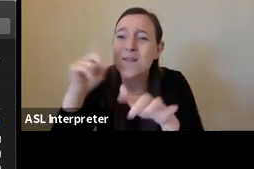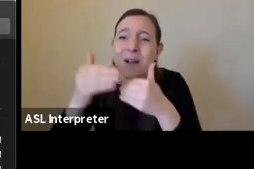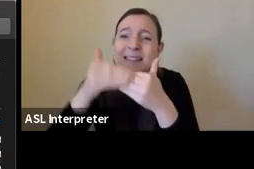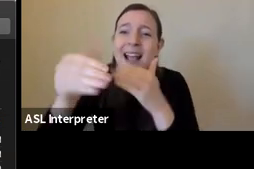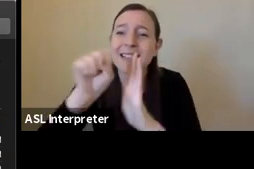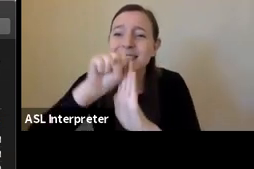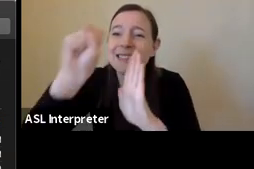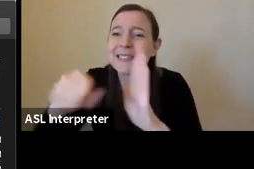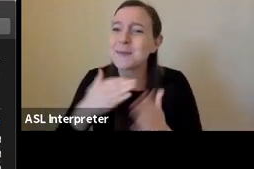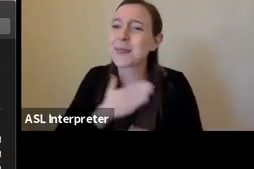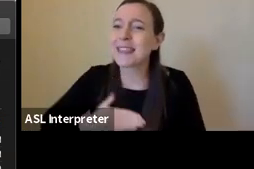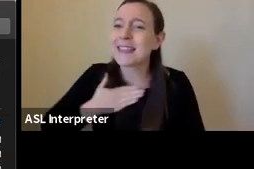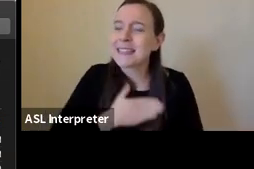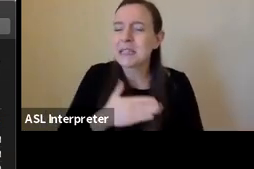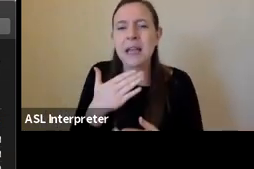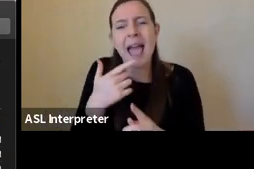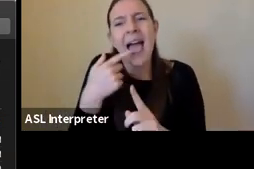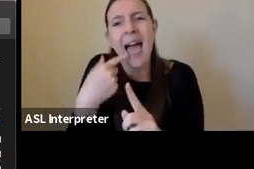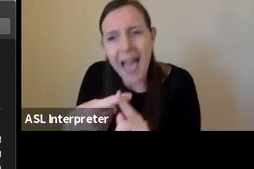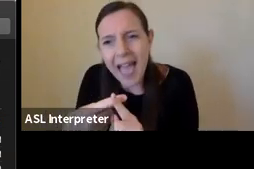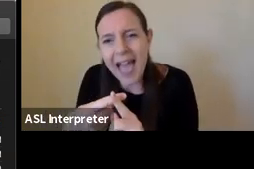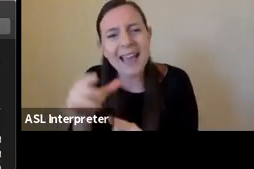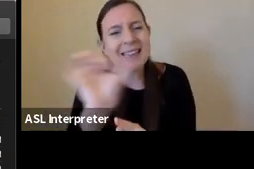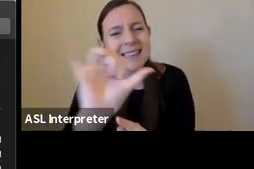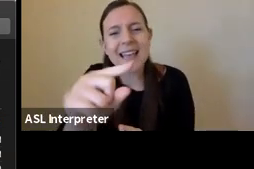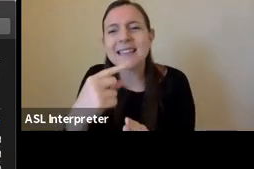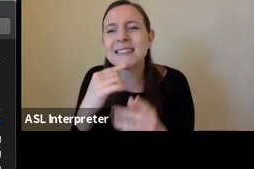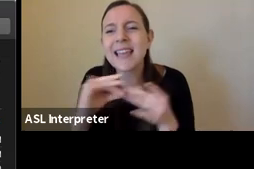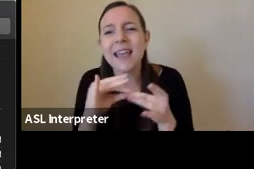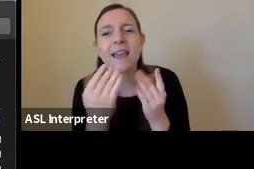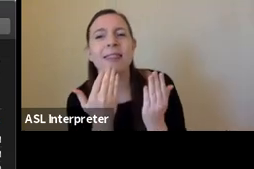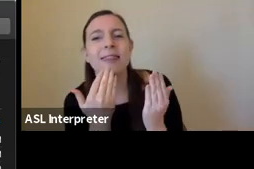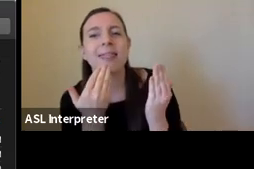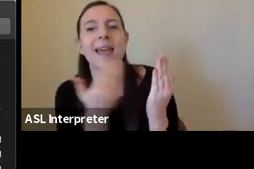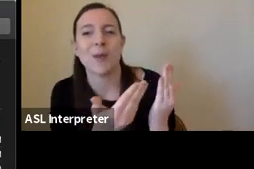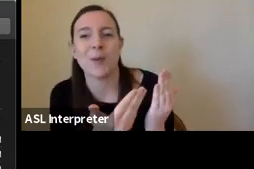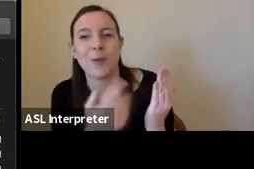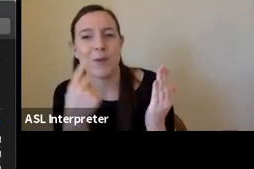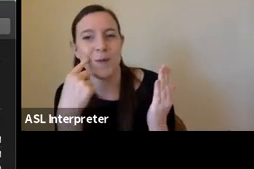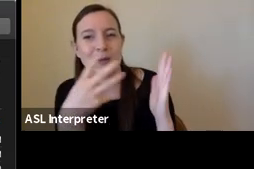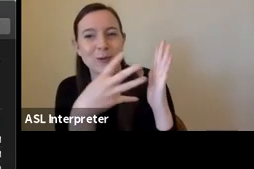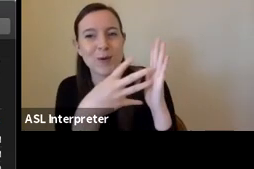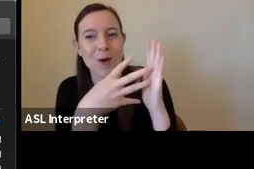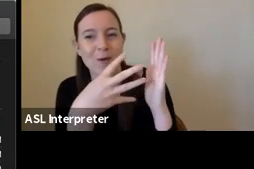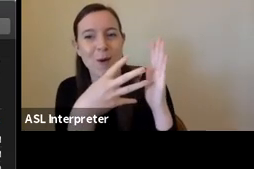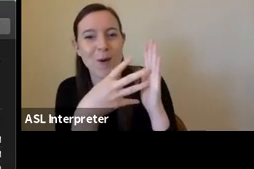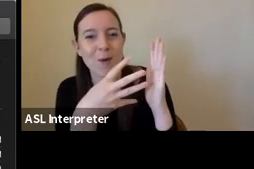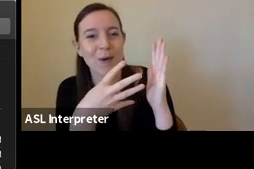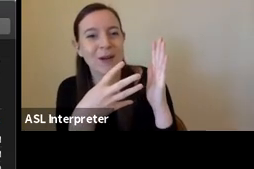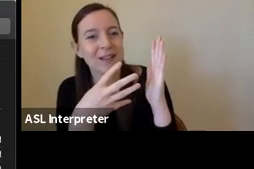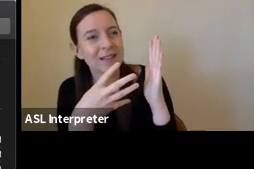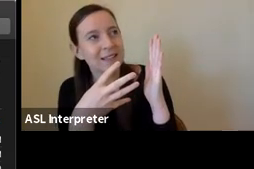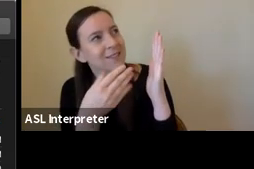And also just to say thank you to the saguaro, you know, thank you for your fruit. I will take that and use that and eat that.